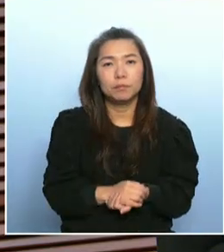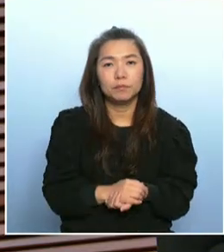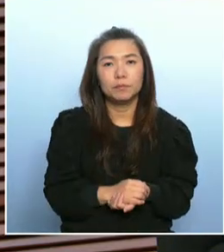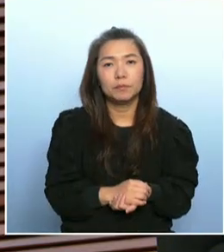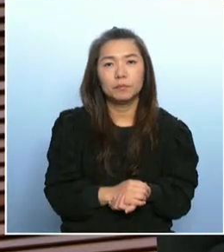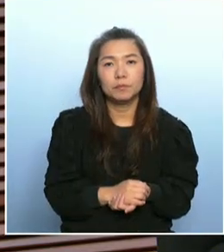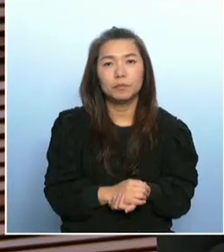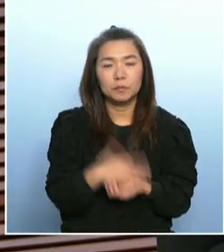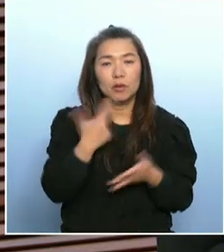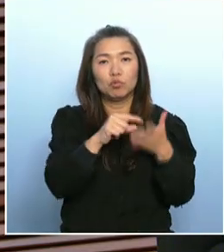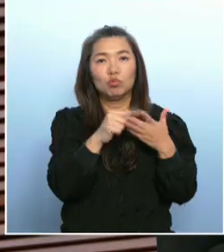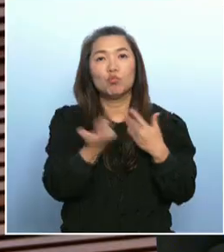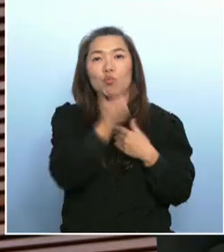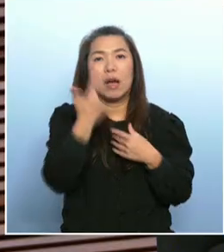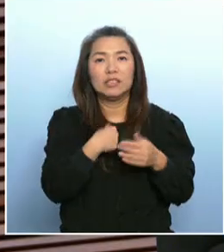from Guangxi.